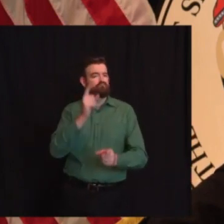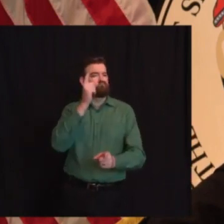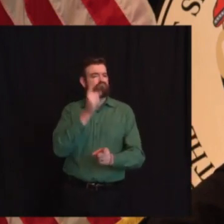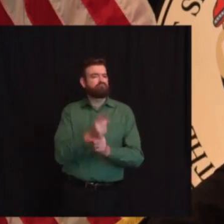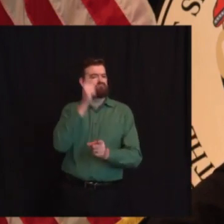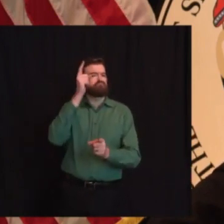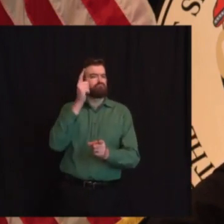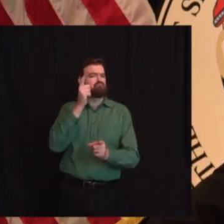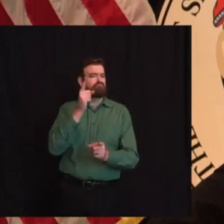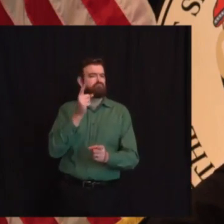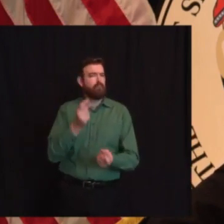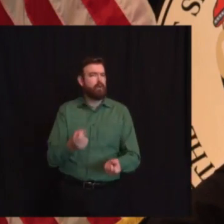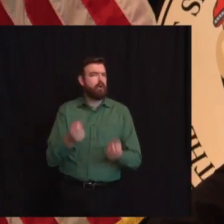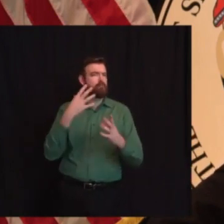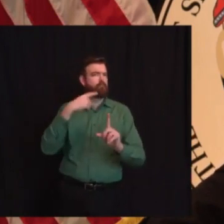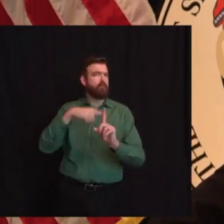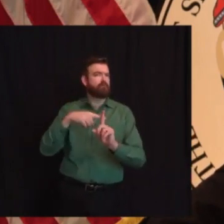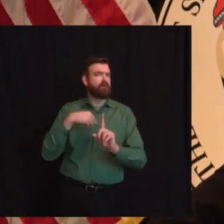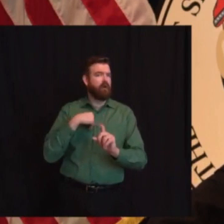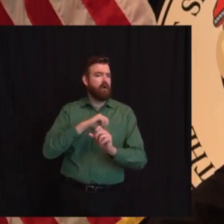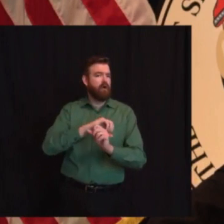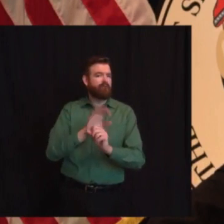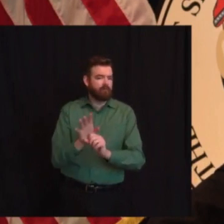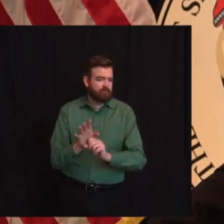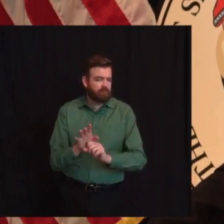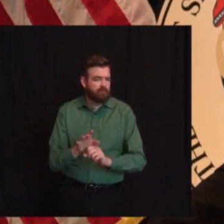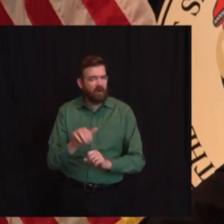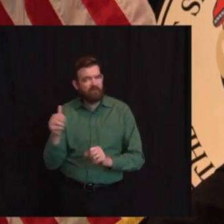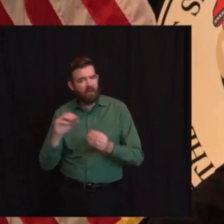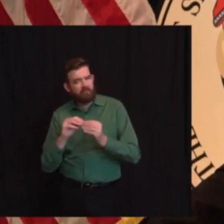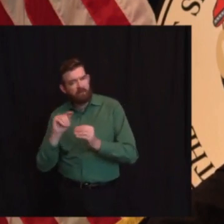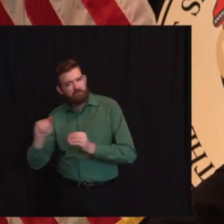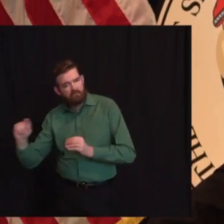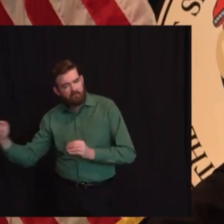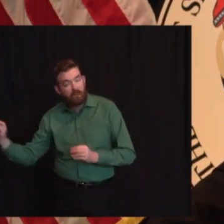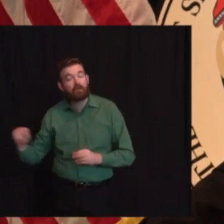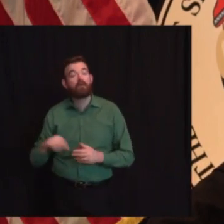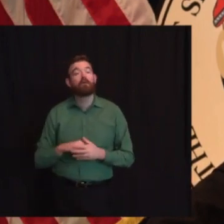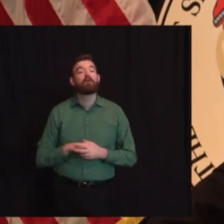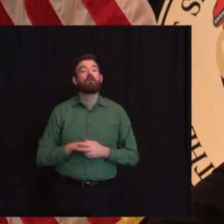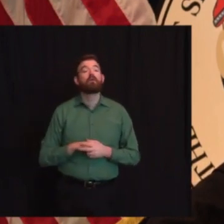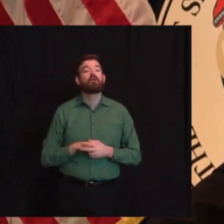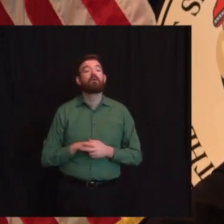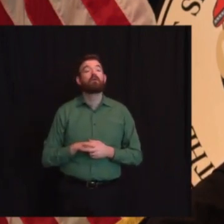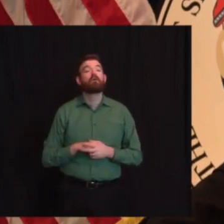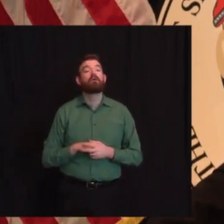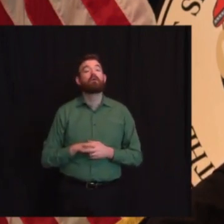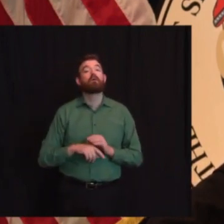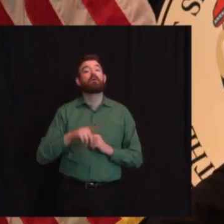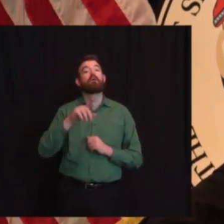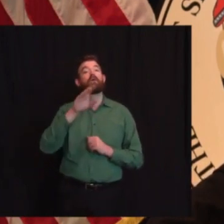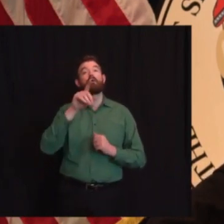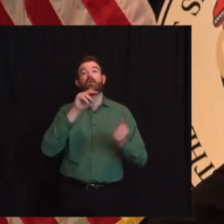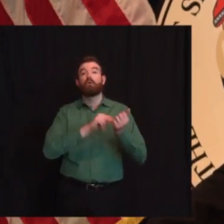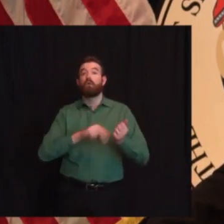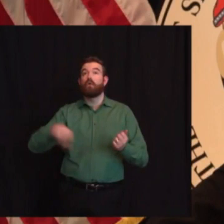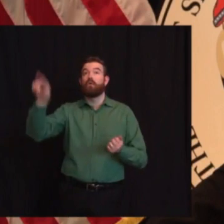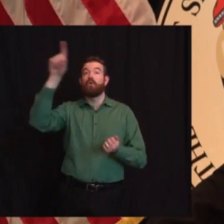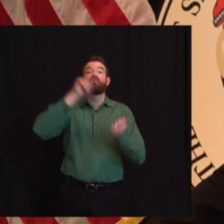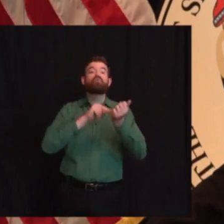get that information. And again, the communication as a general matter has left more than a little bit to be desired. The National